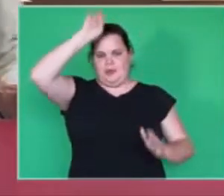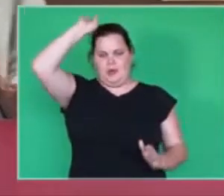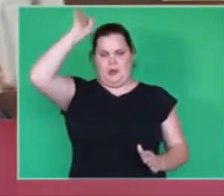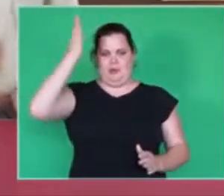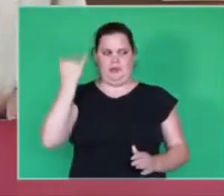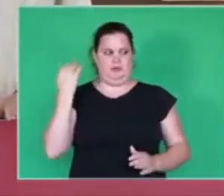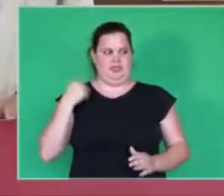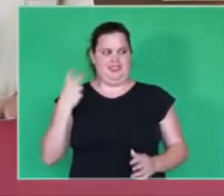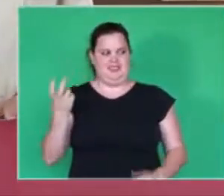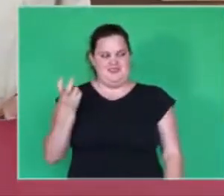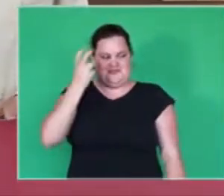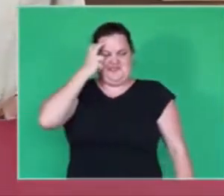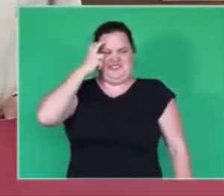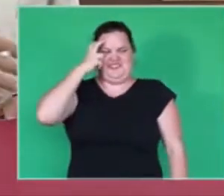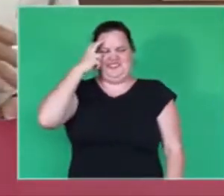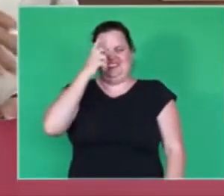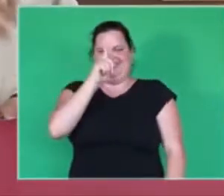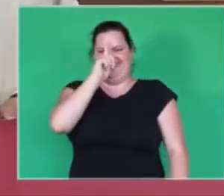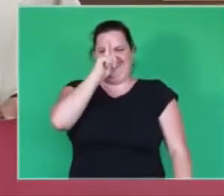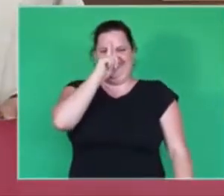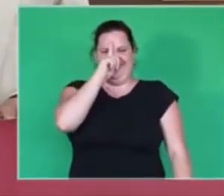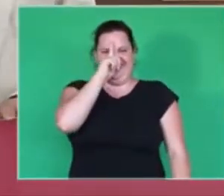culture that